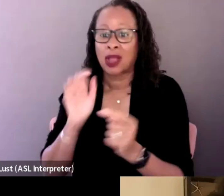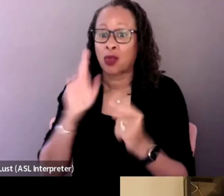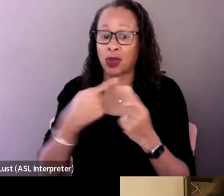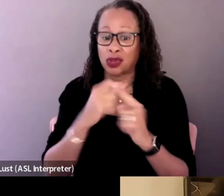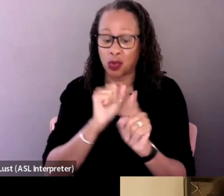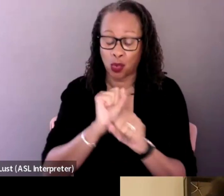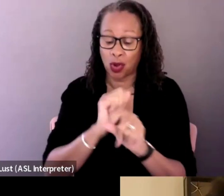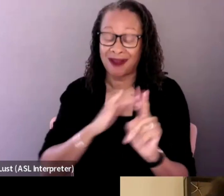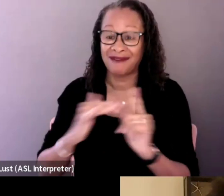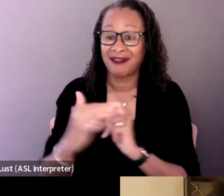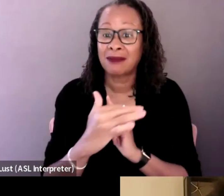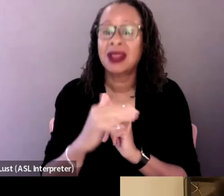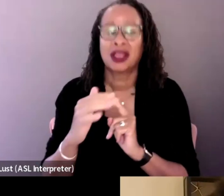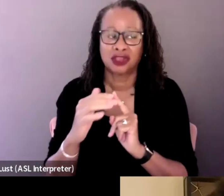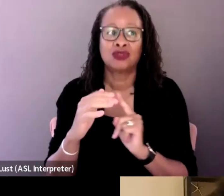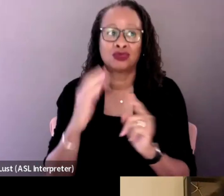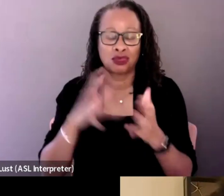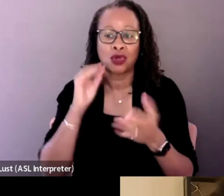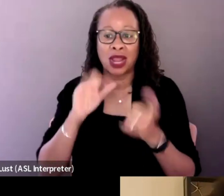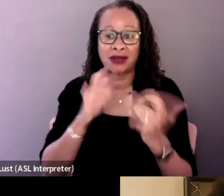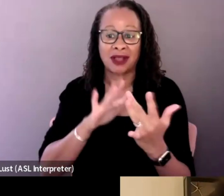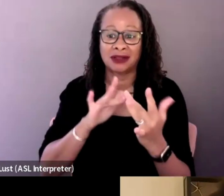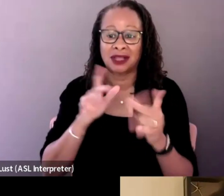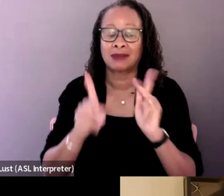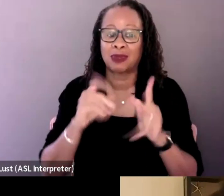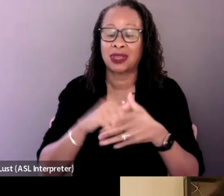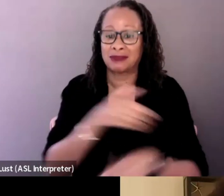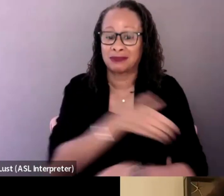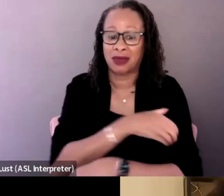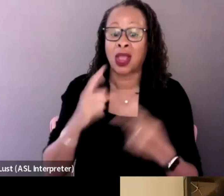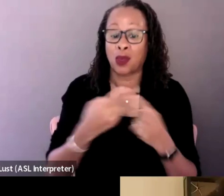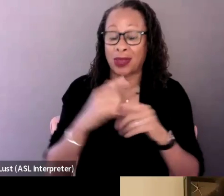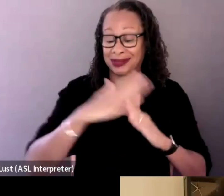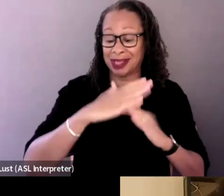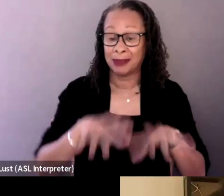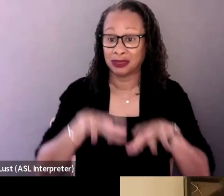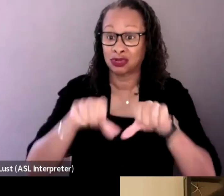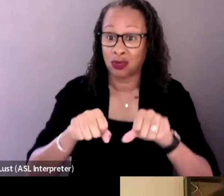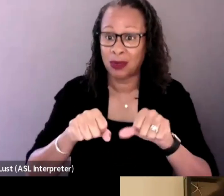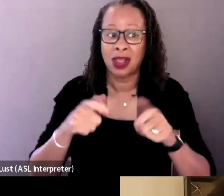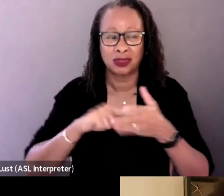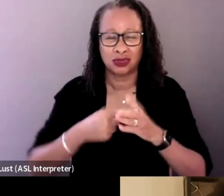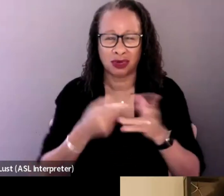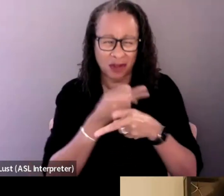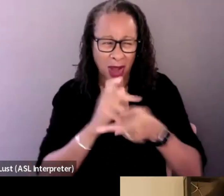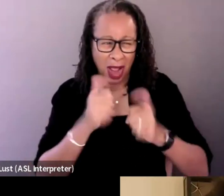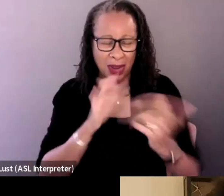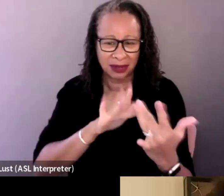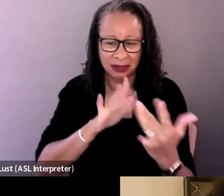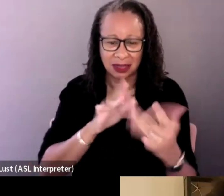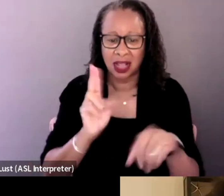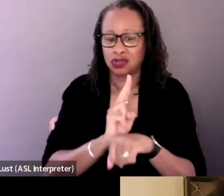learn how to reach people in power, basically. So when the Taliban took over, we started to track down how can we reach them out, and using